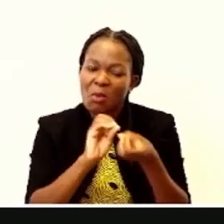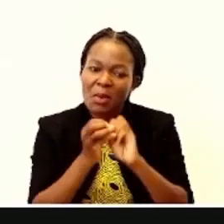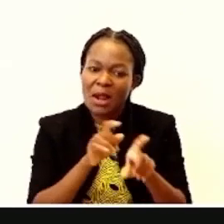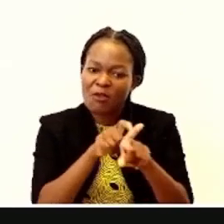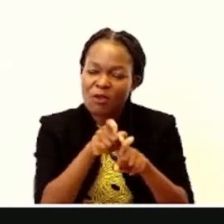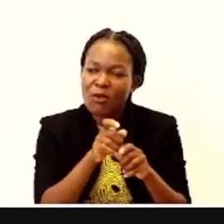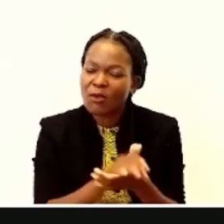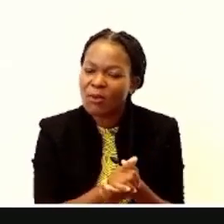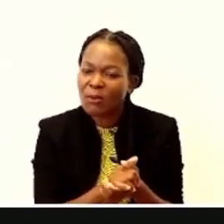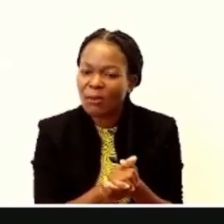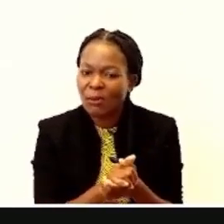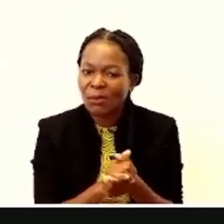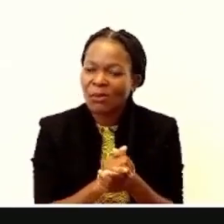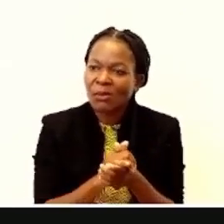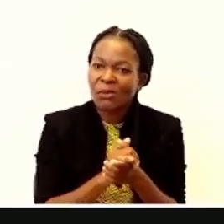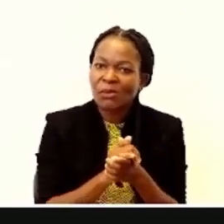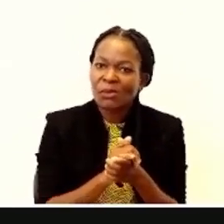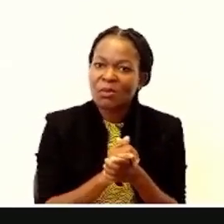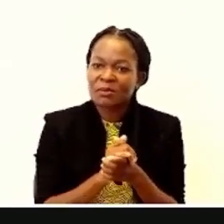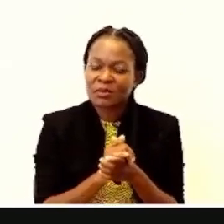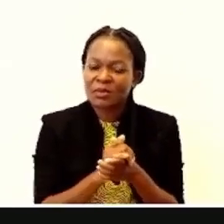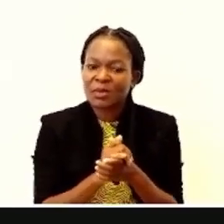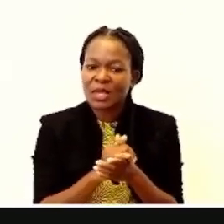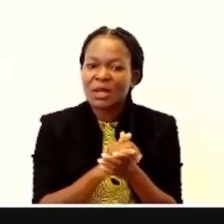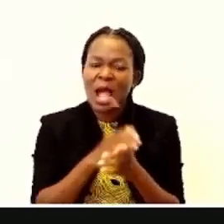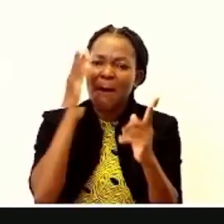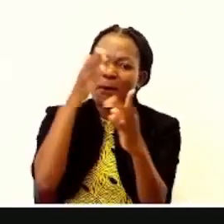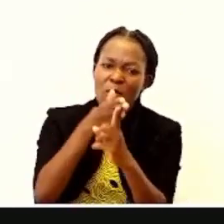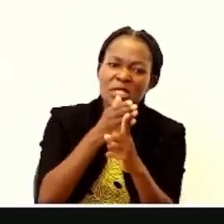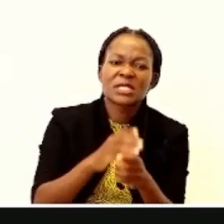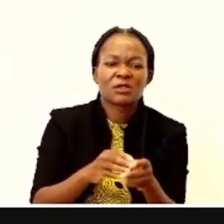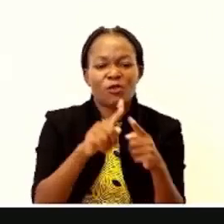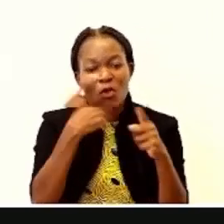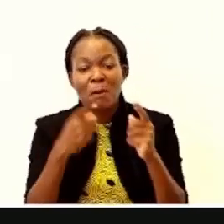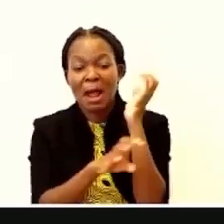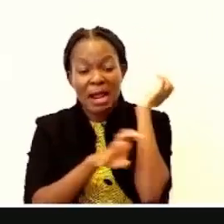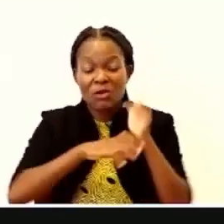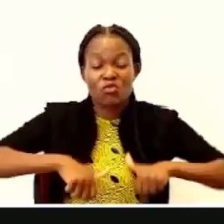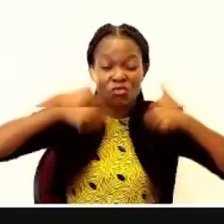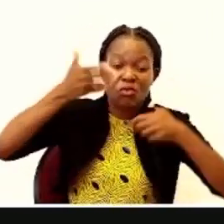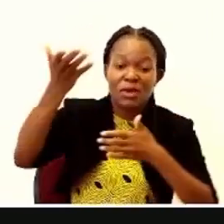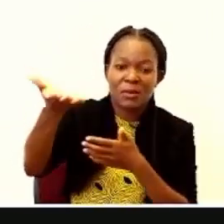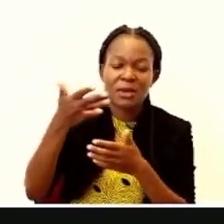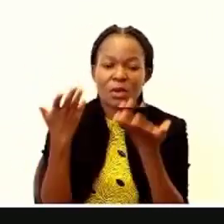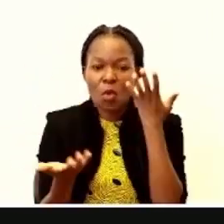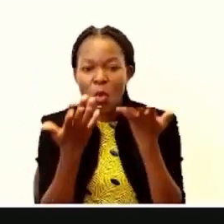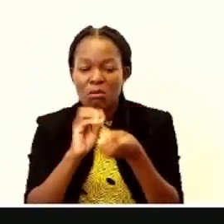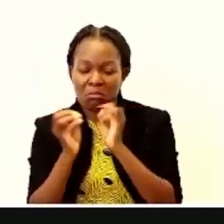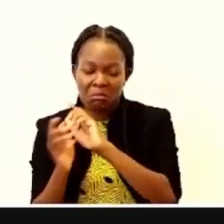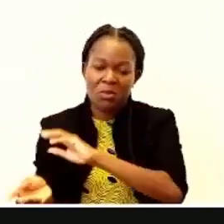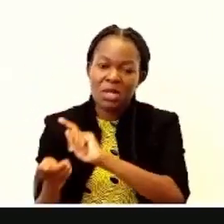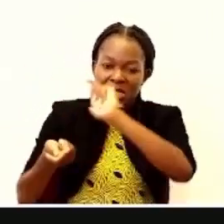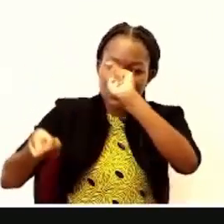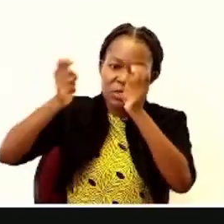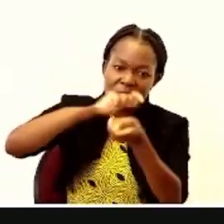following the failed old approach of the current industrialized countries or transitioning to